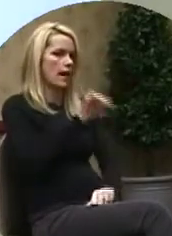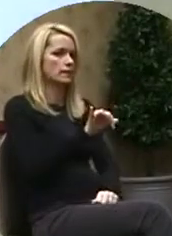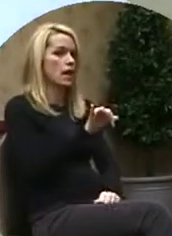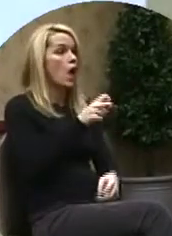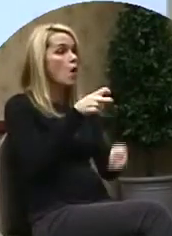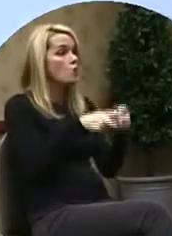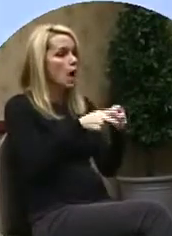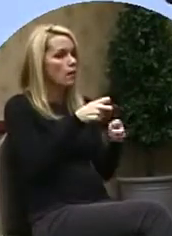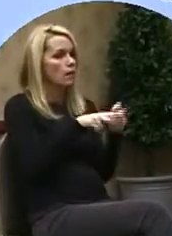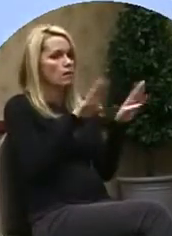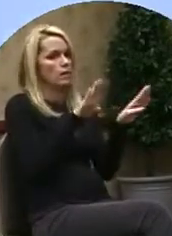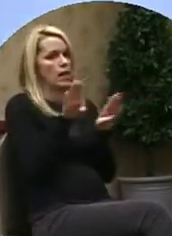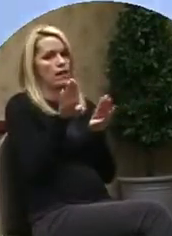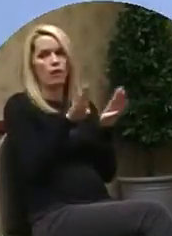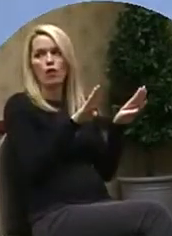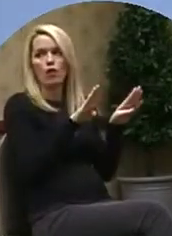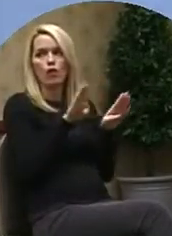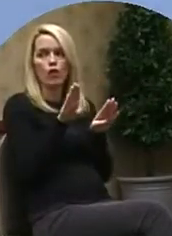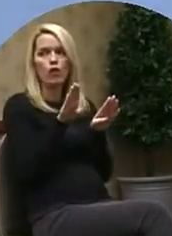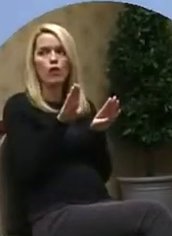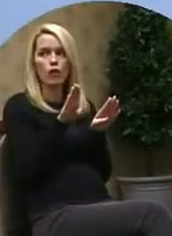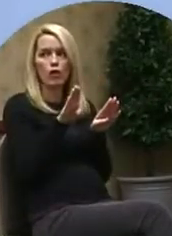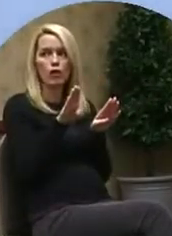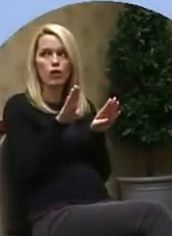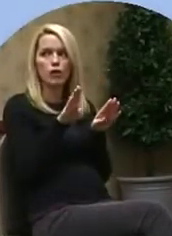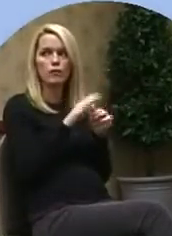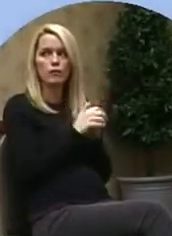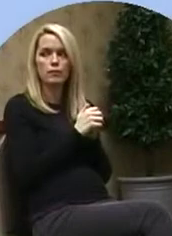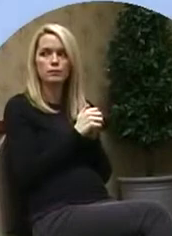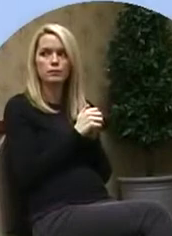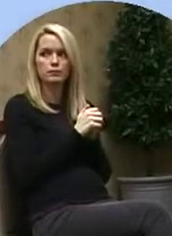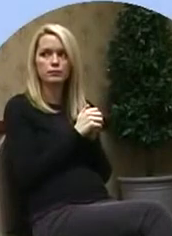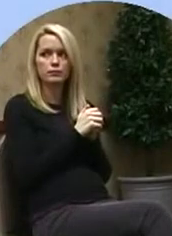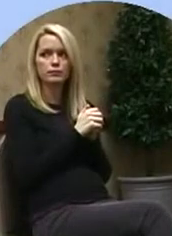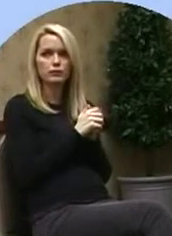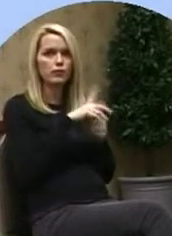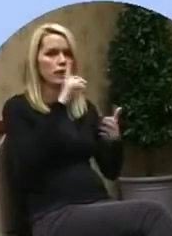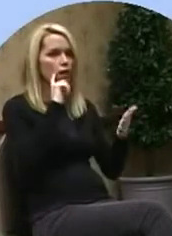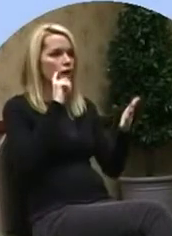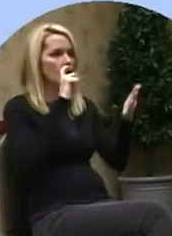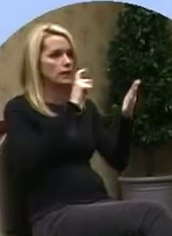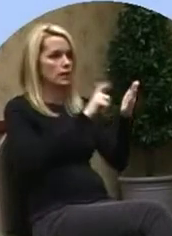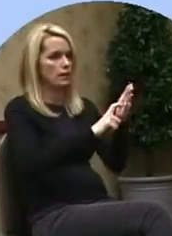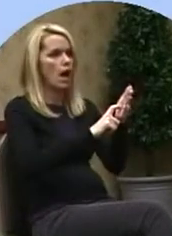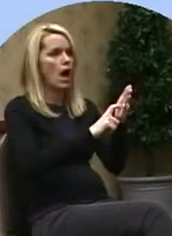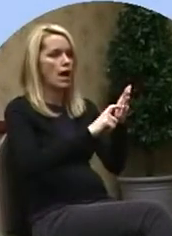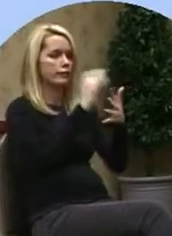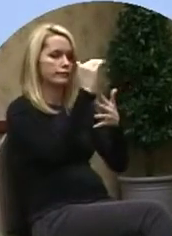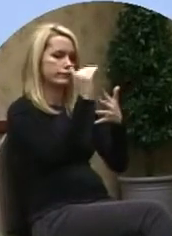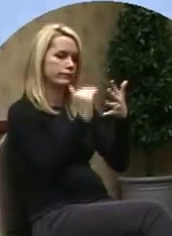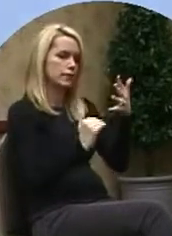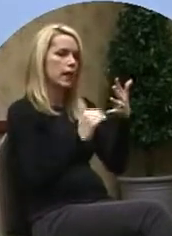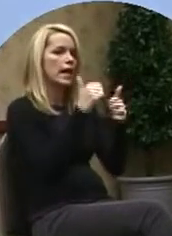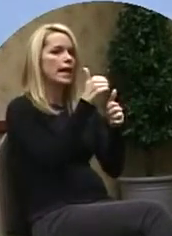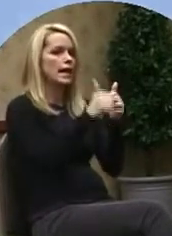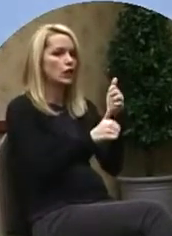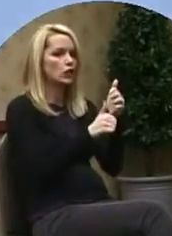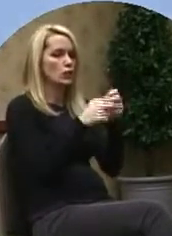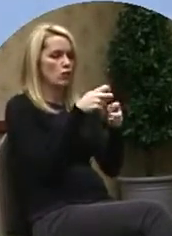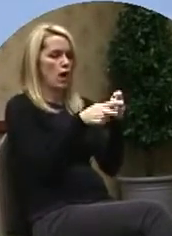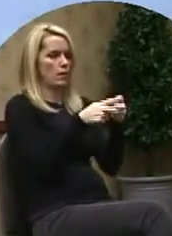Problem behaviors. This is a place where we are going to identify each of the problem